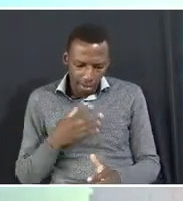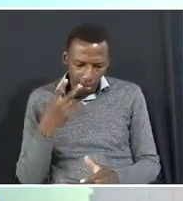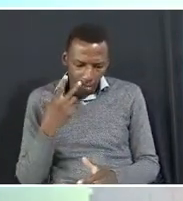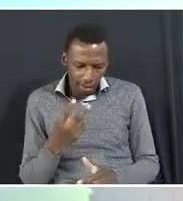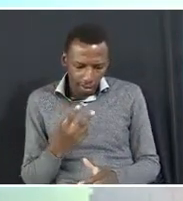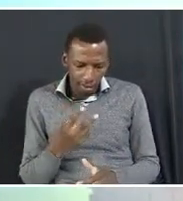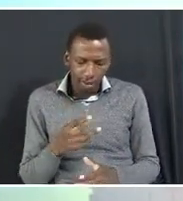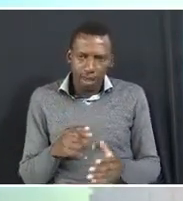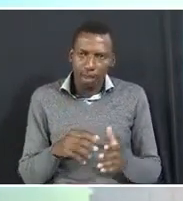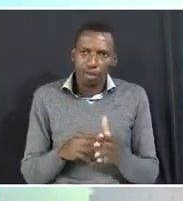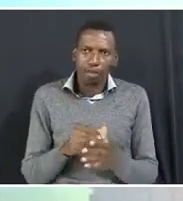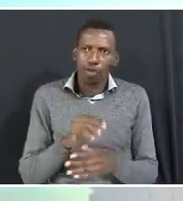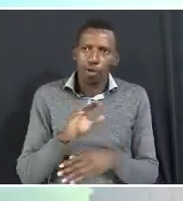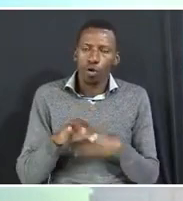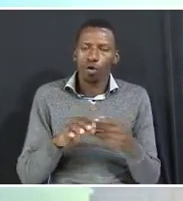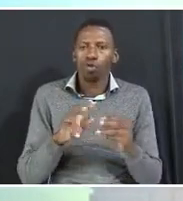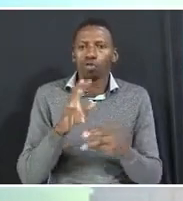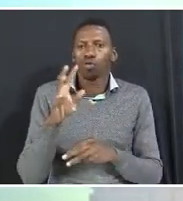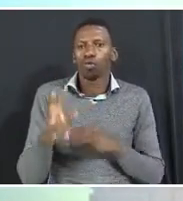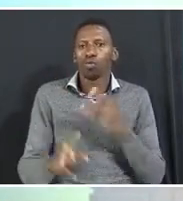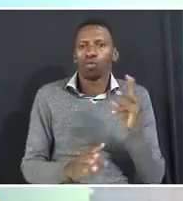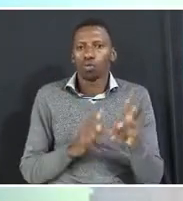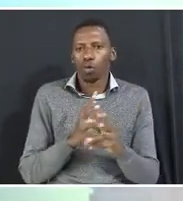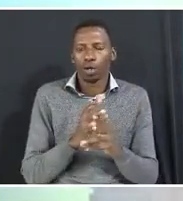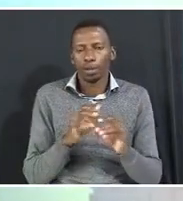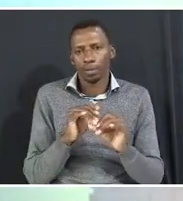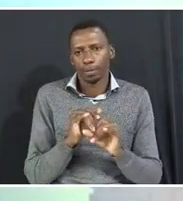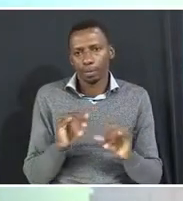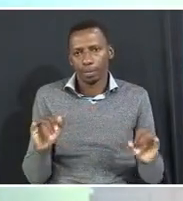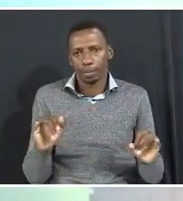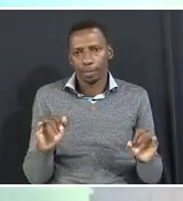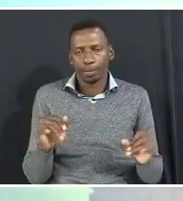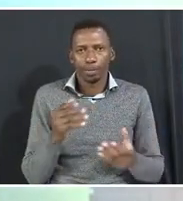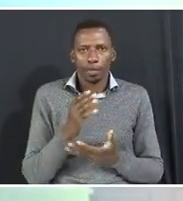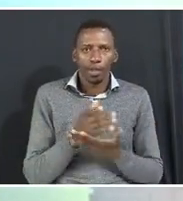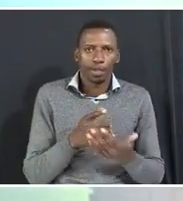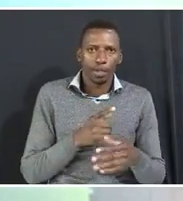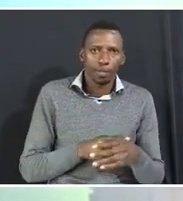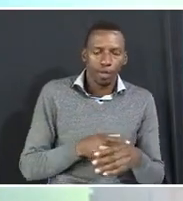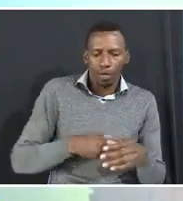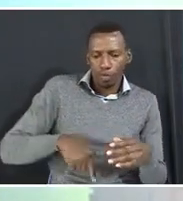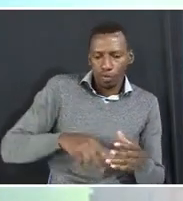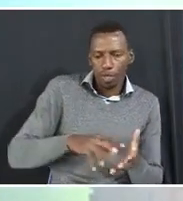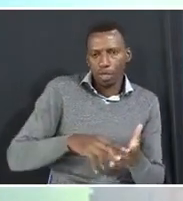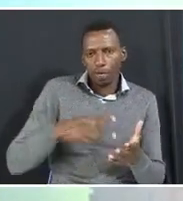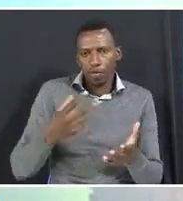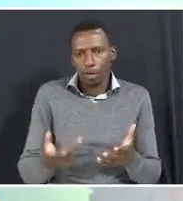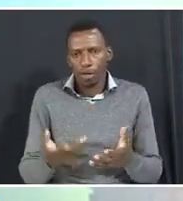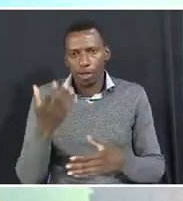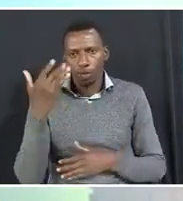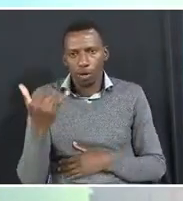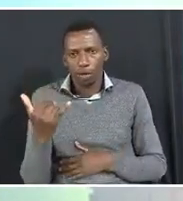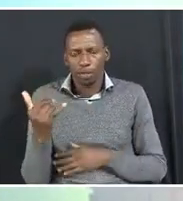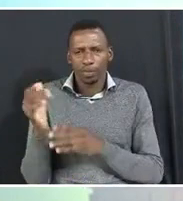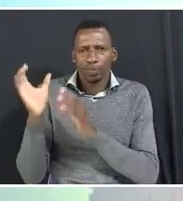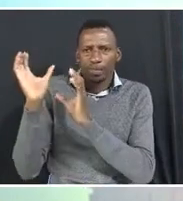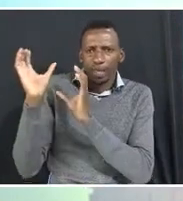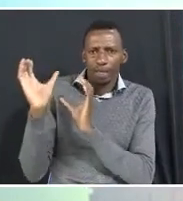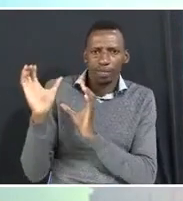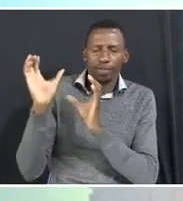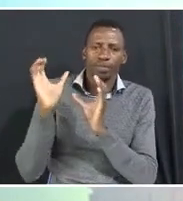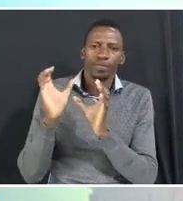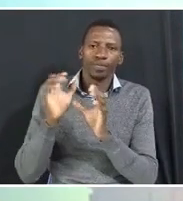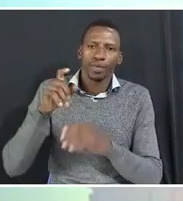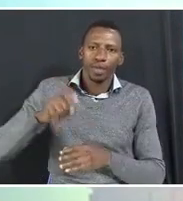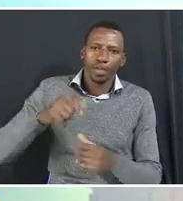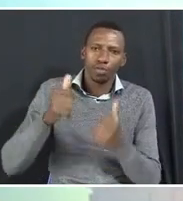the whole world will be clean. So sometimes, you know, we fall back because of the, you know, the overwhelming need that